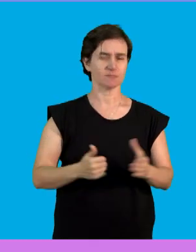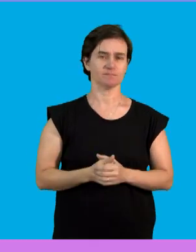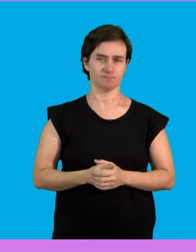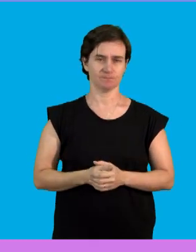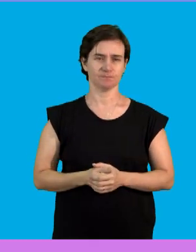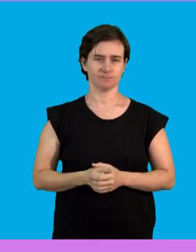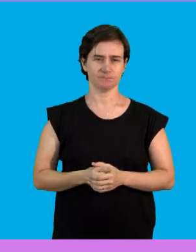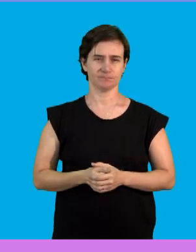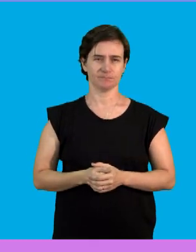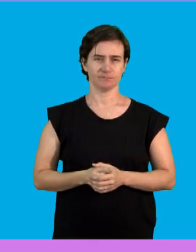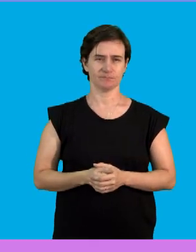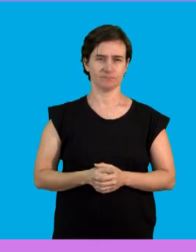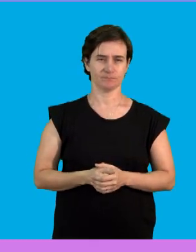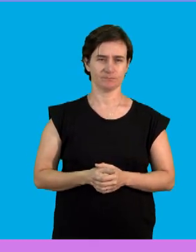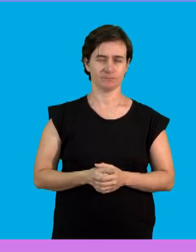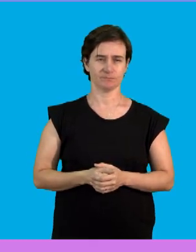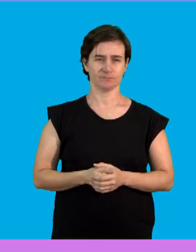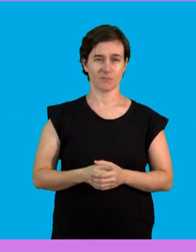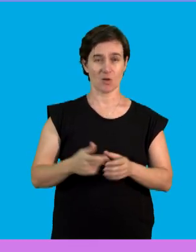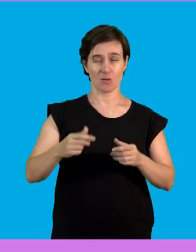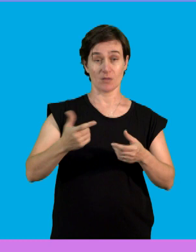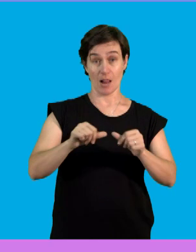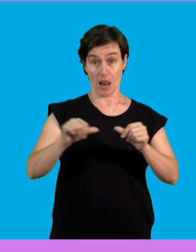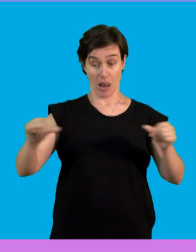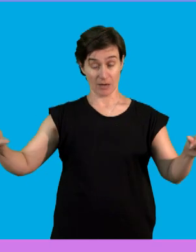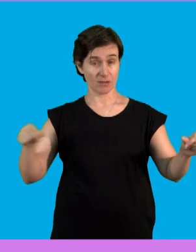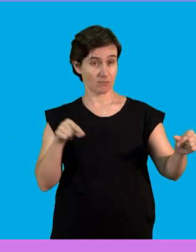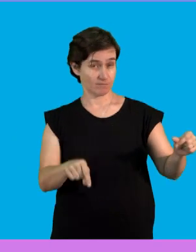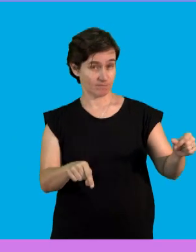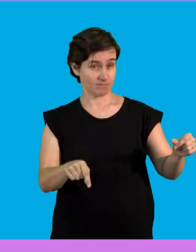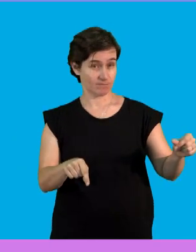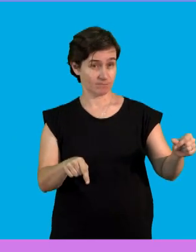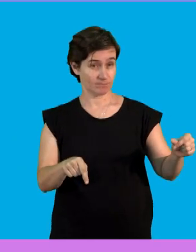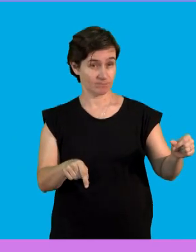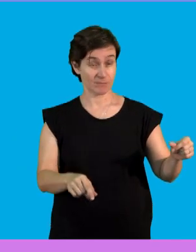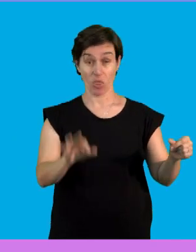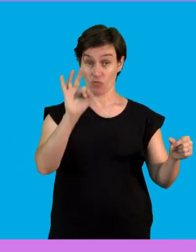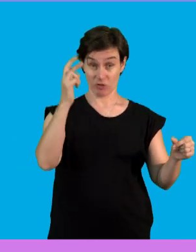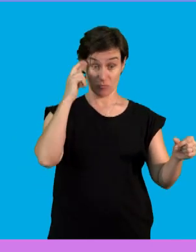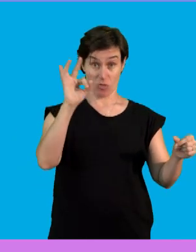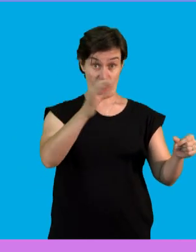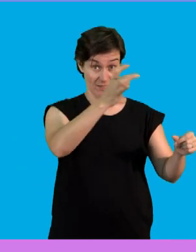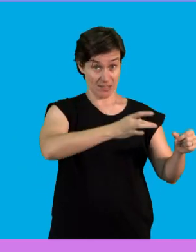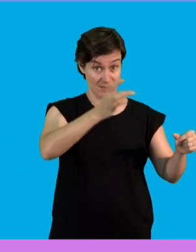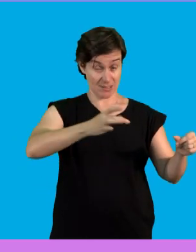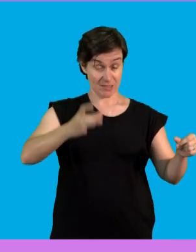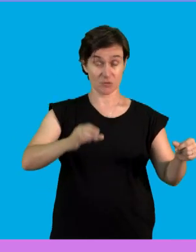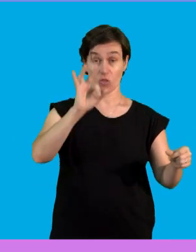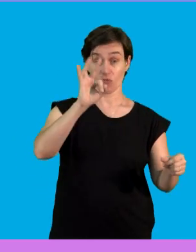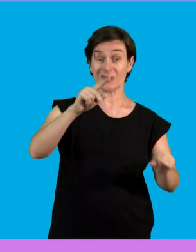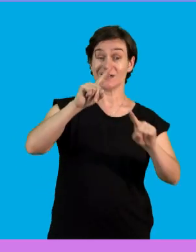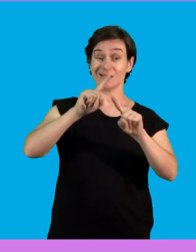So the length is going to be 3